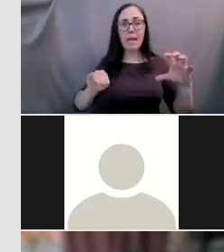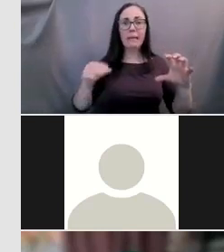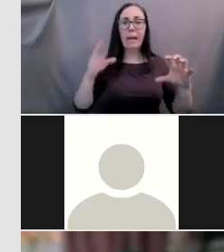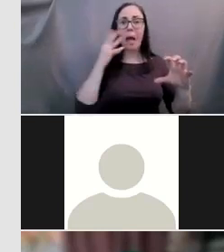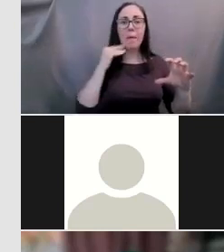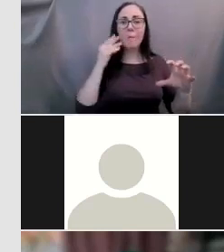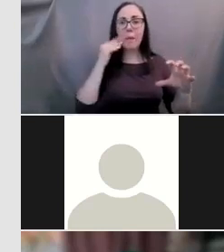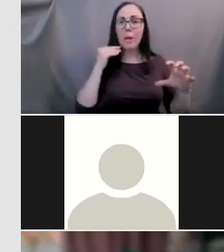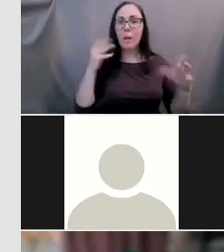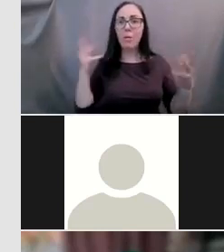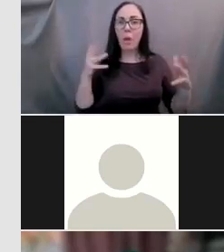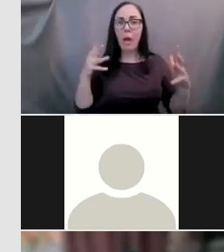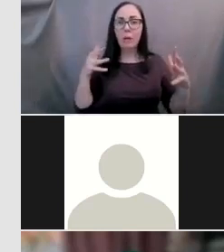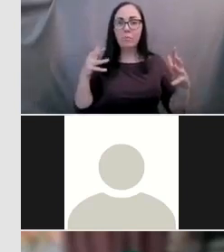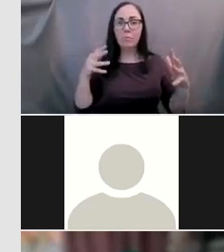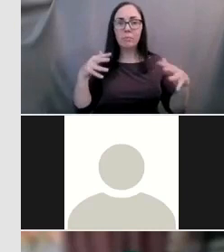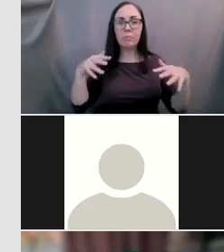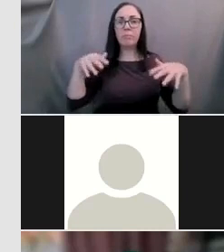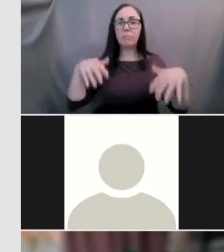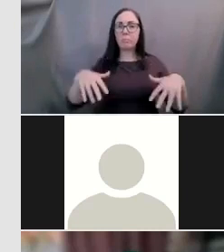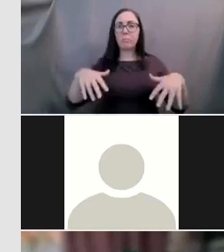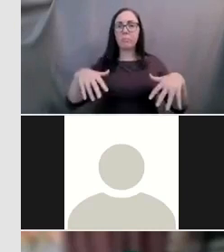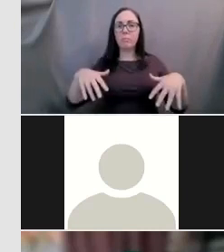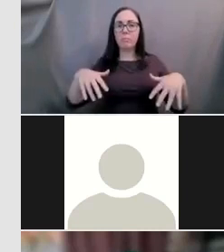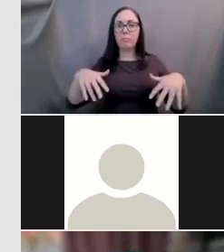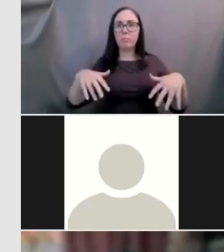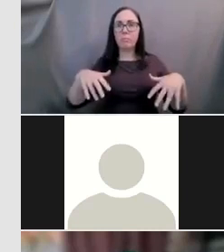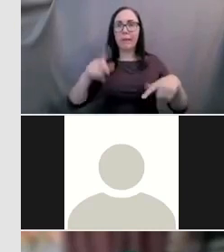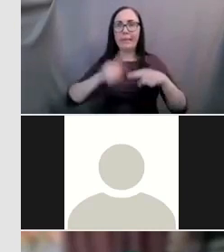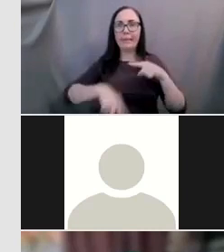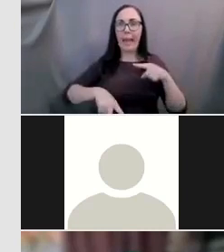where they don't move their bodies.